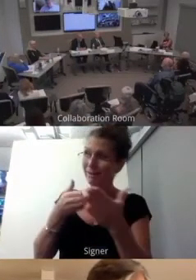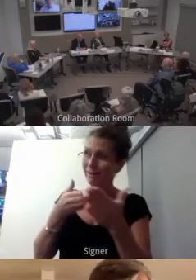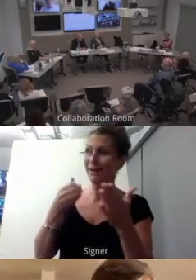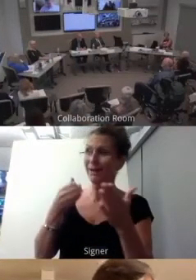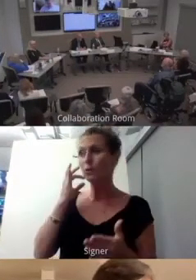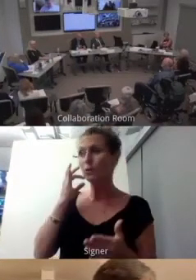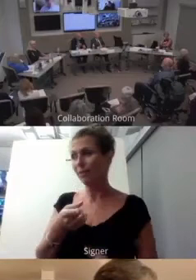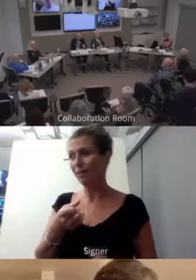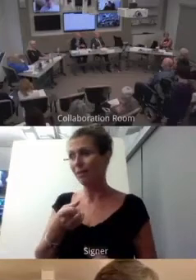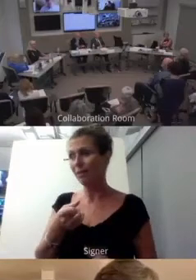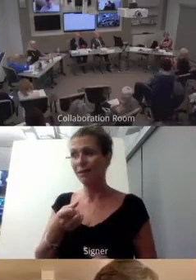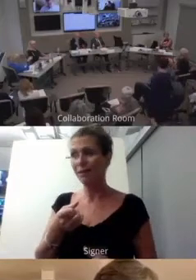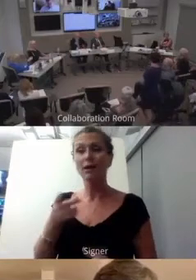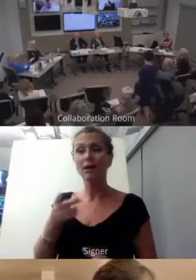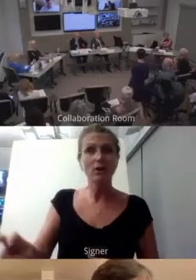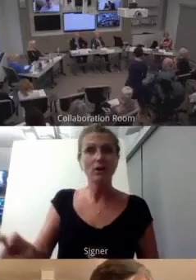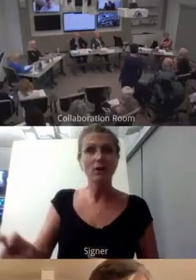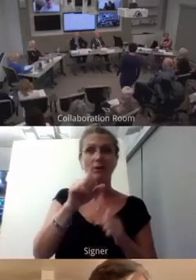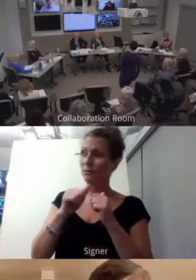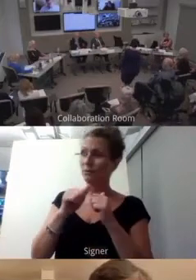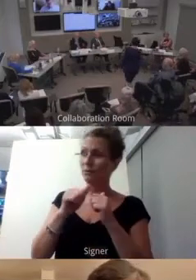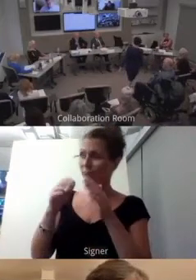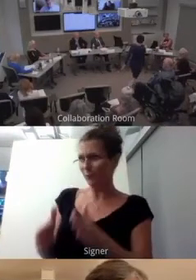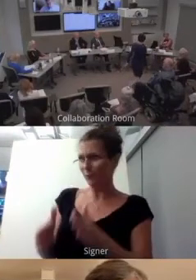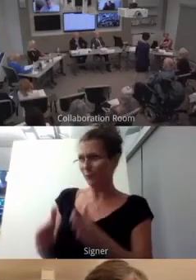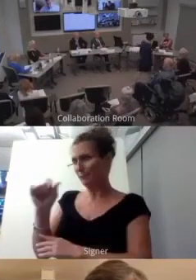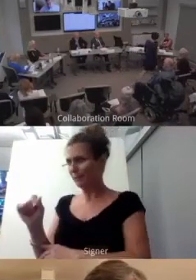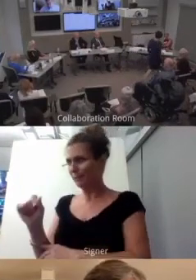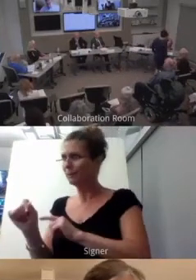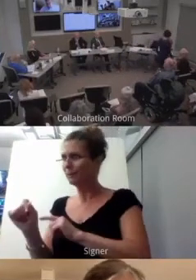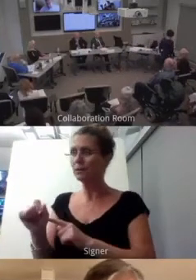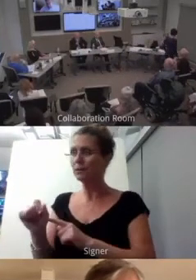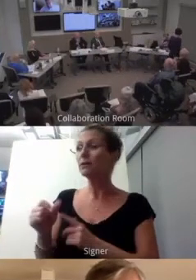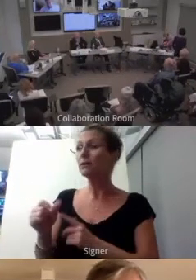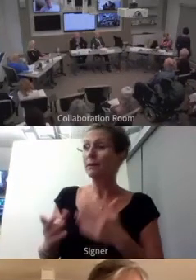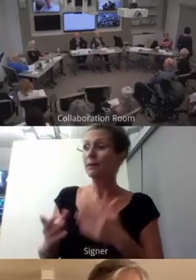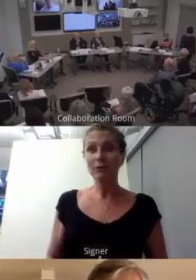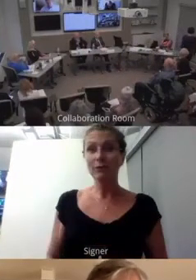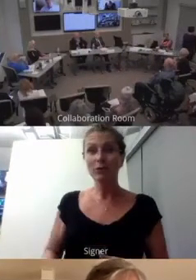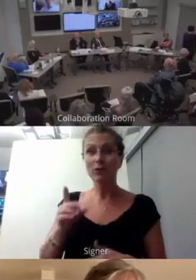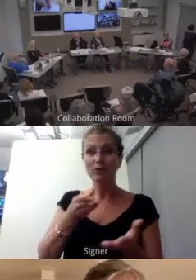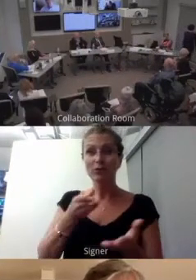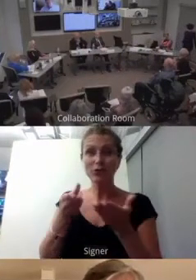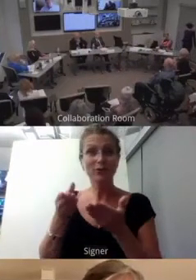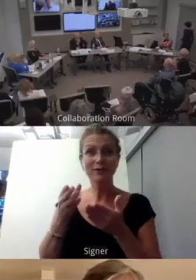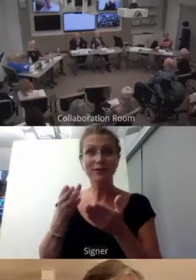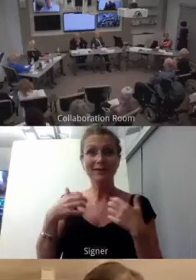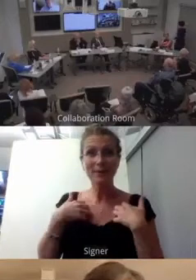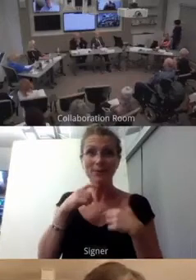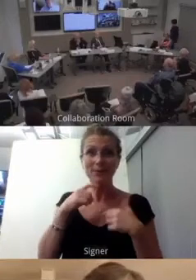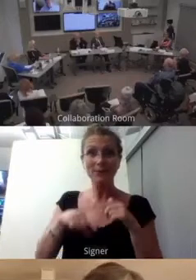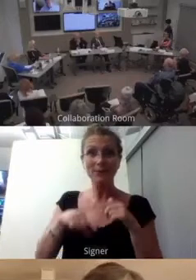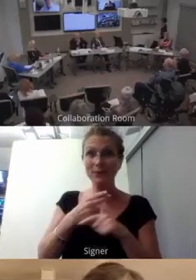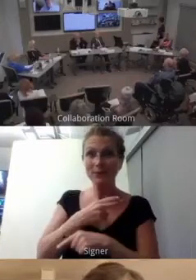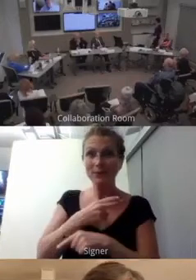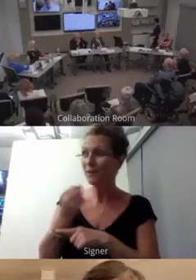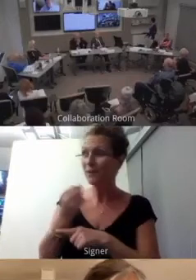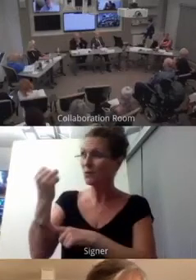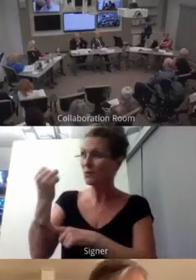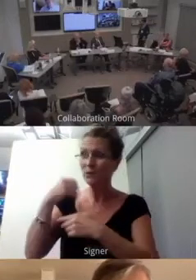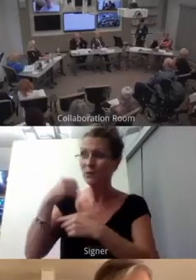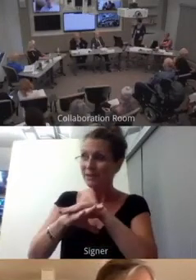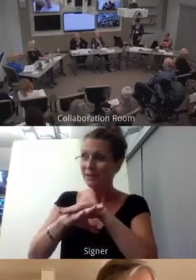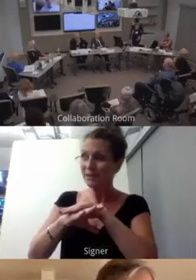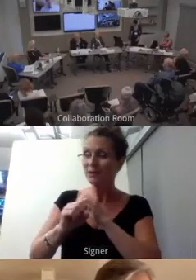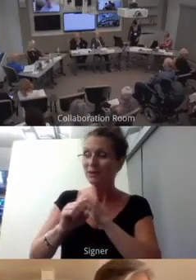used service animals, were being denied access to hotels, or they didn't have enough accessible rooms for people